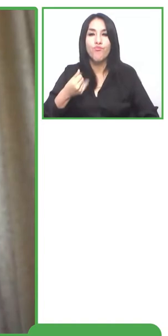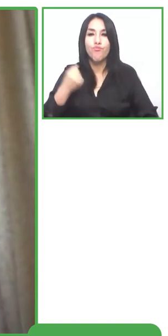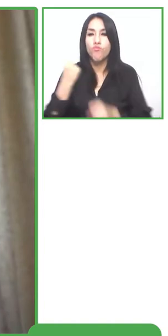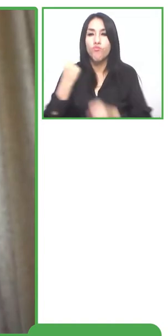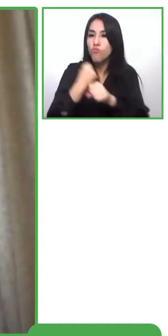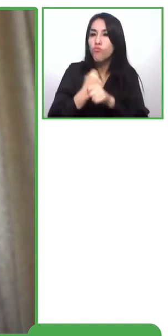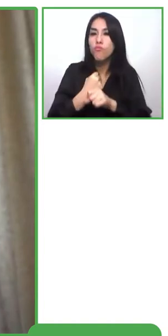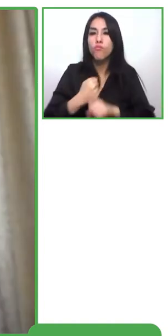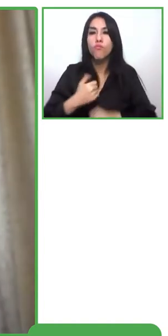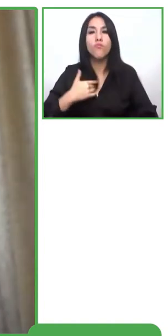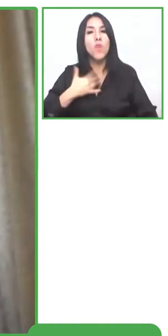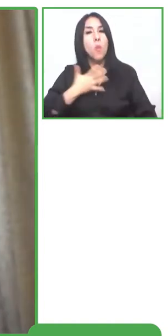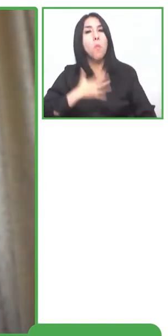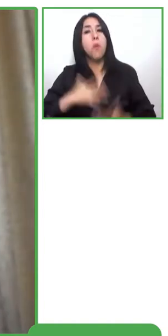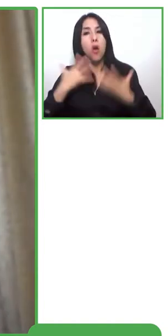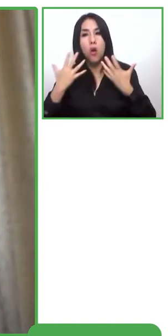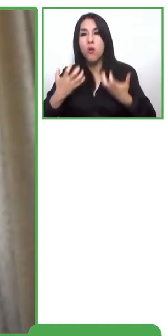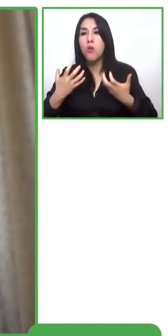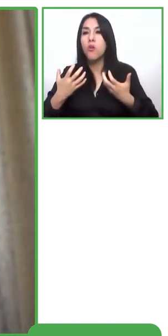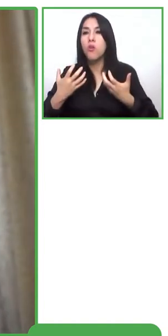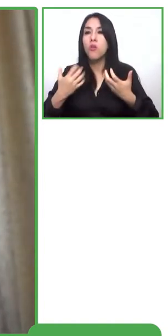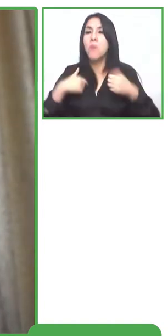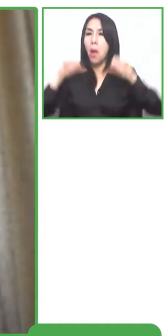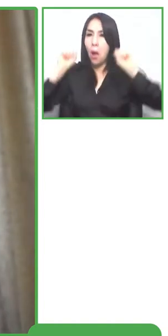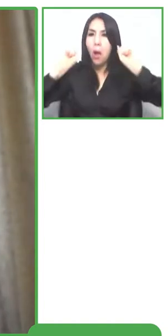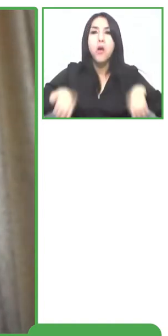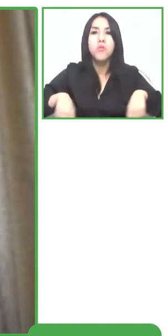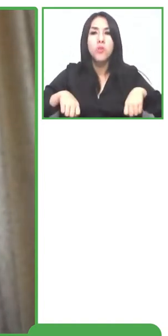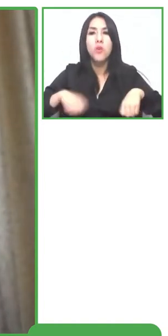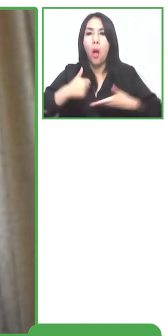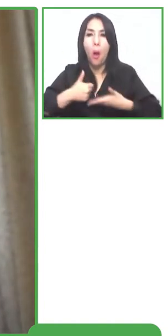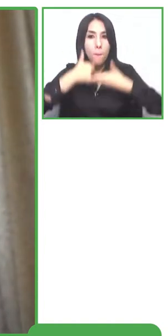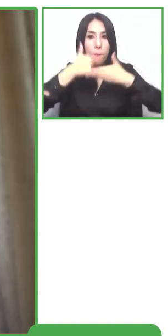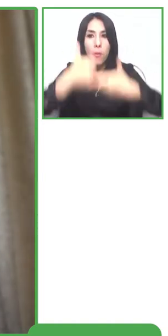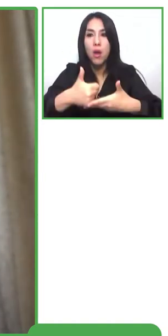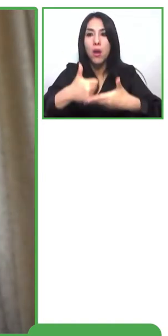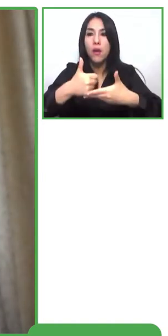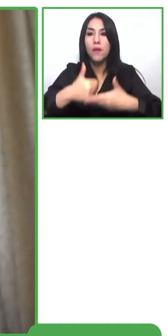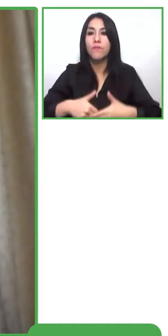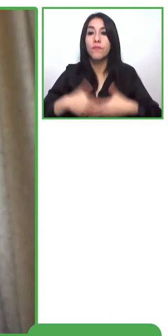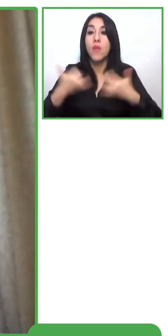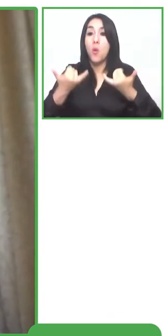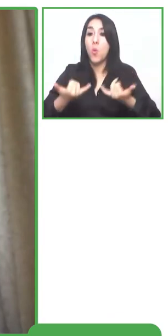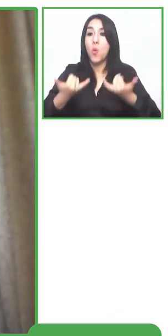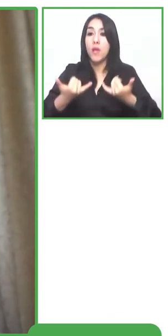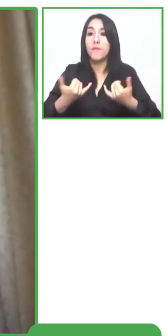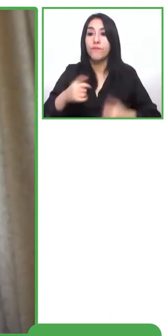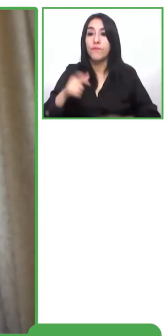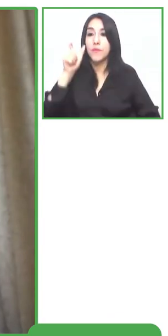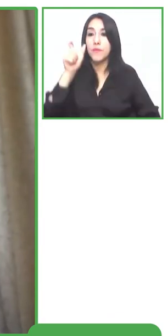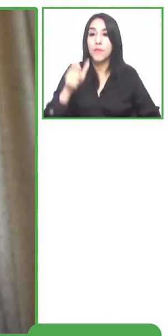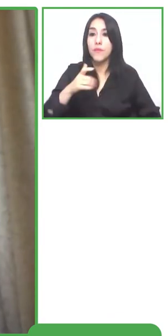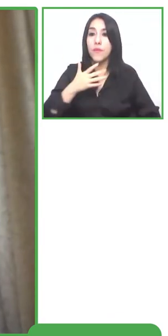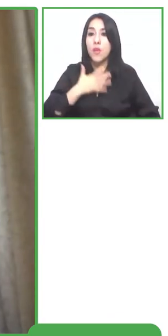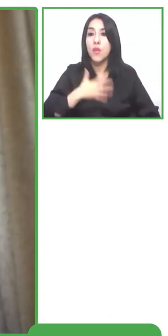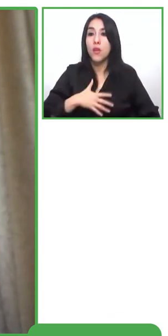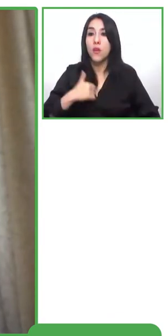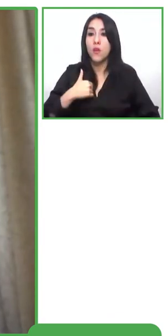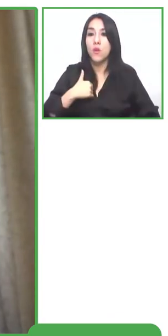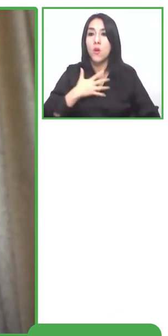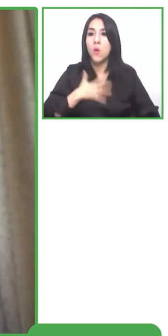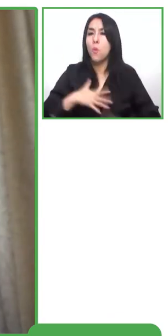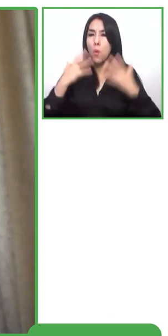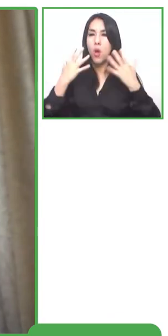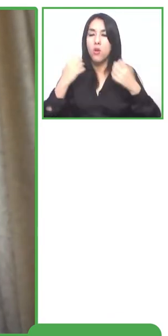people can be a part of society, they will have all of the experience they need to